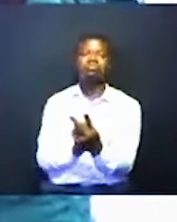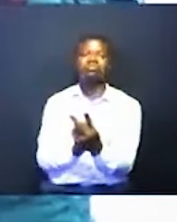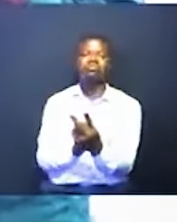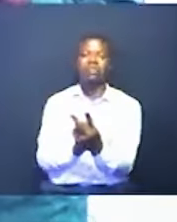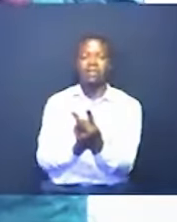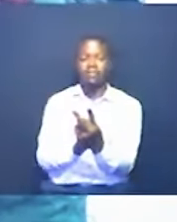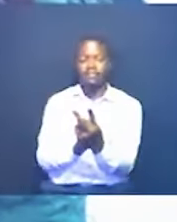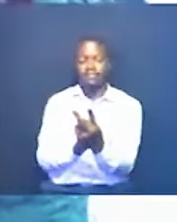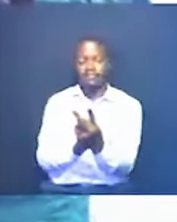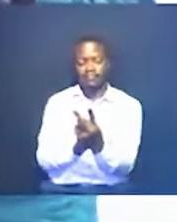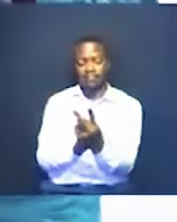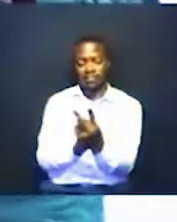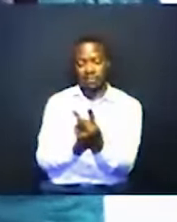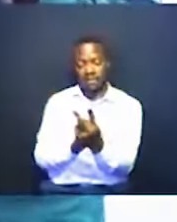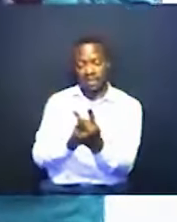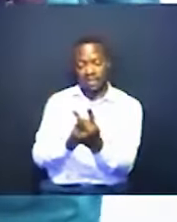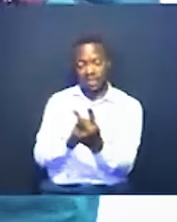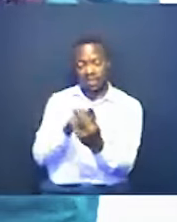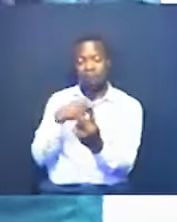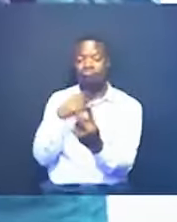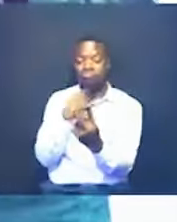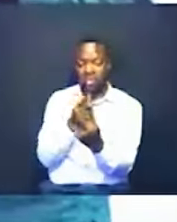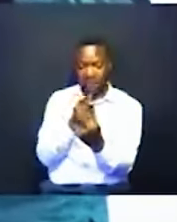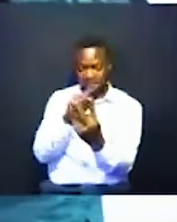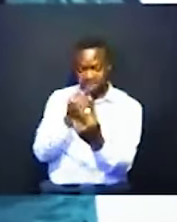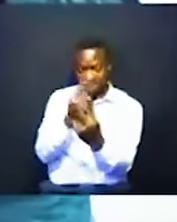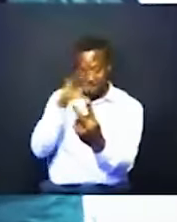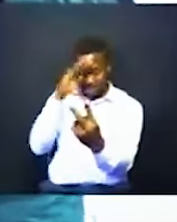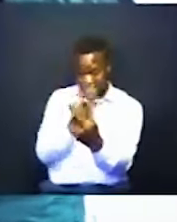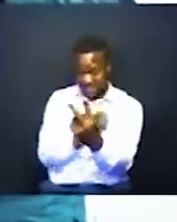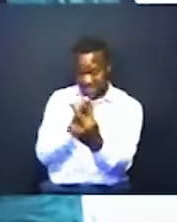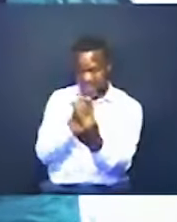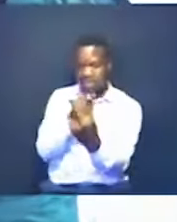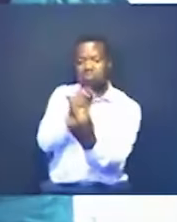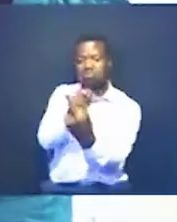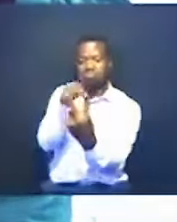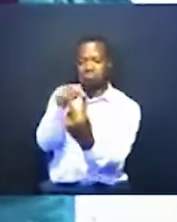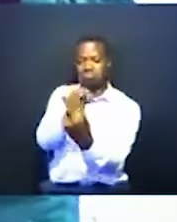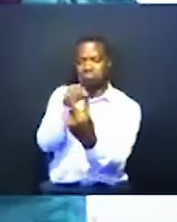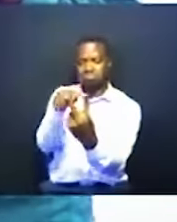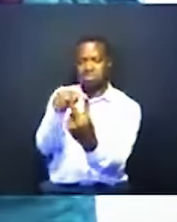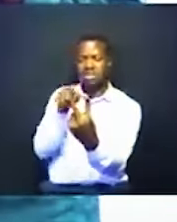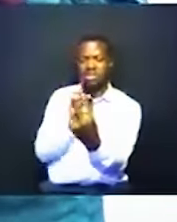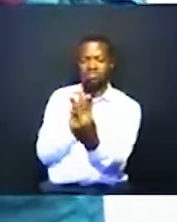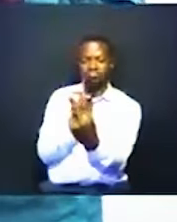oho na owo ma benu na okọ de odikan no ho se oba.